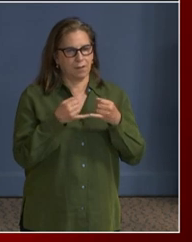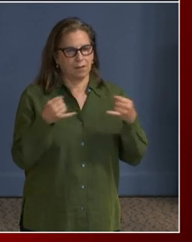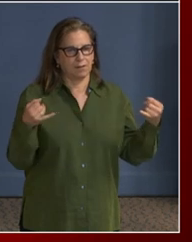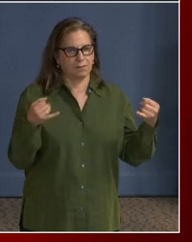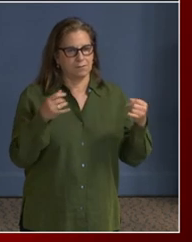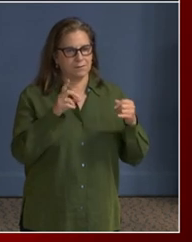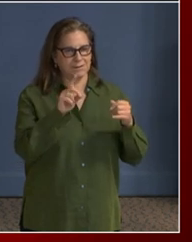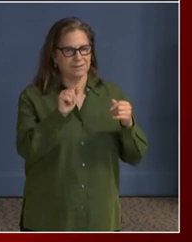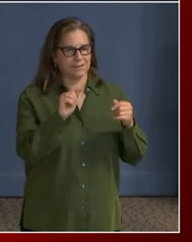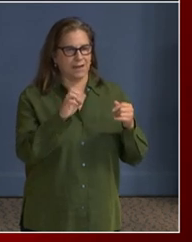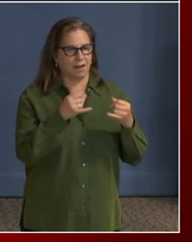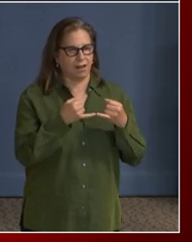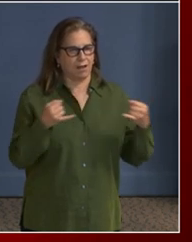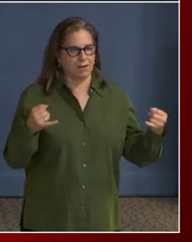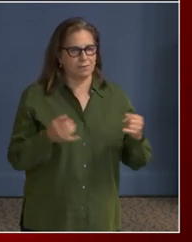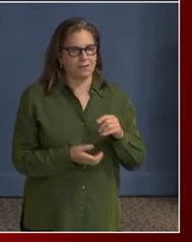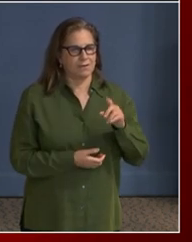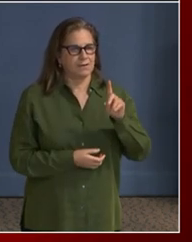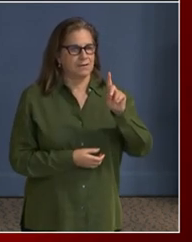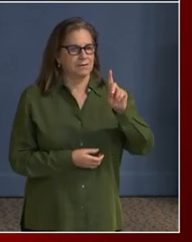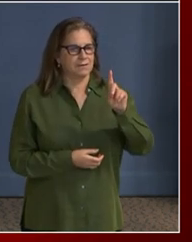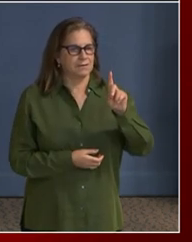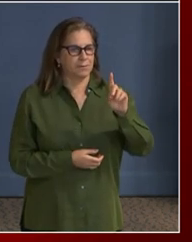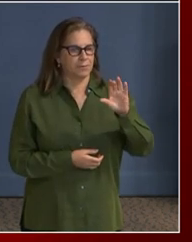dcps.dc.gov or call